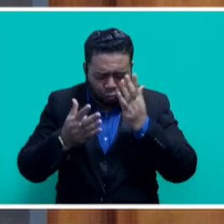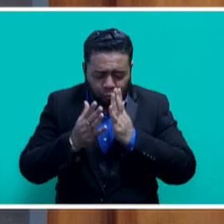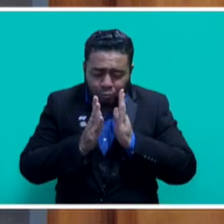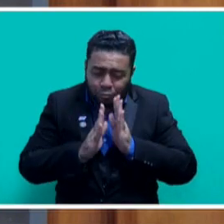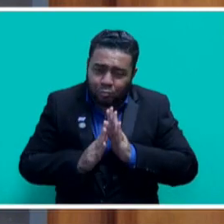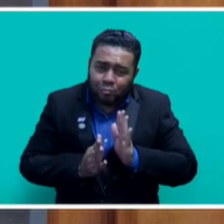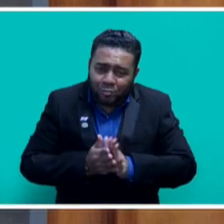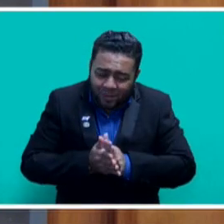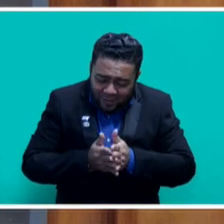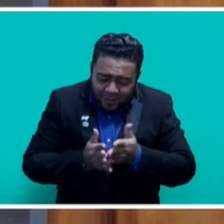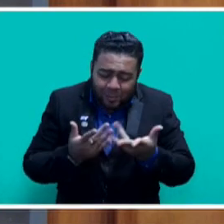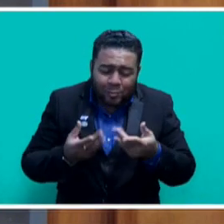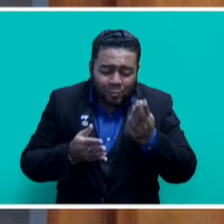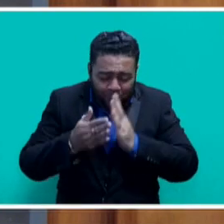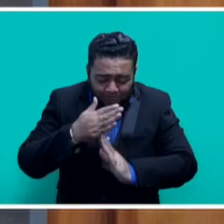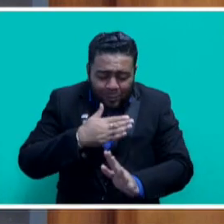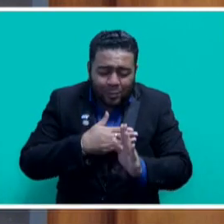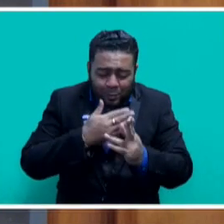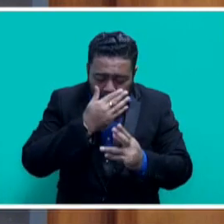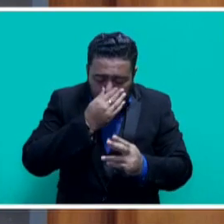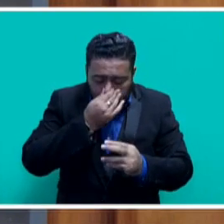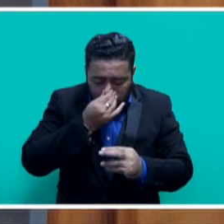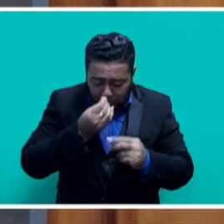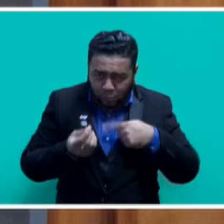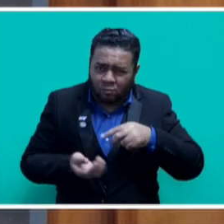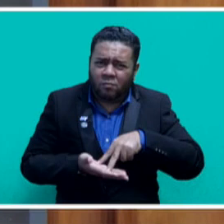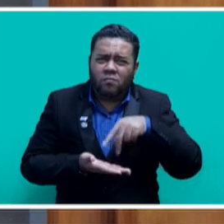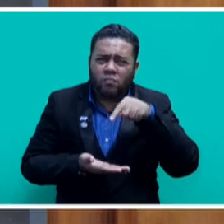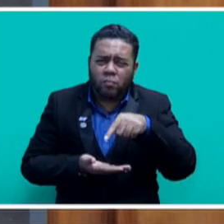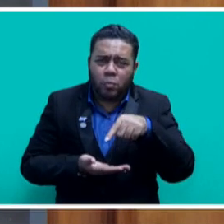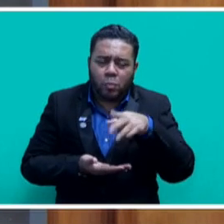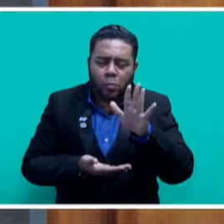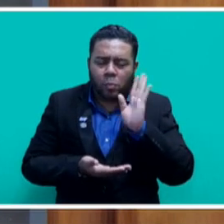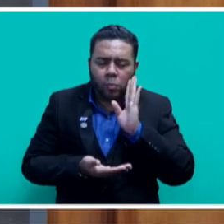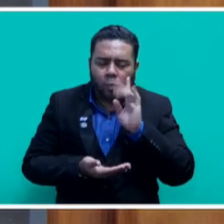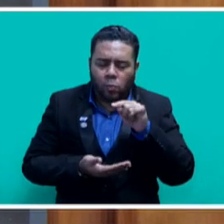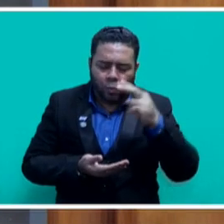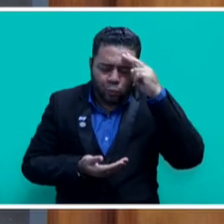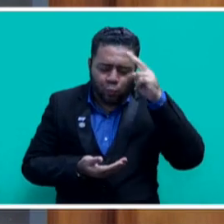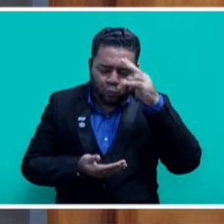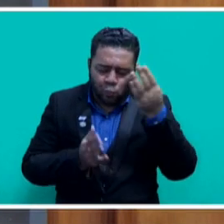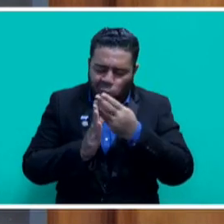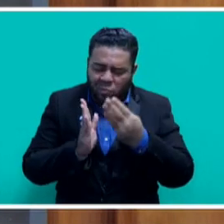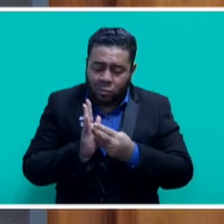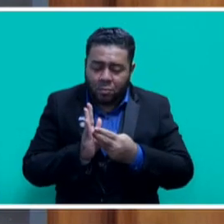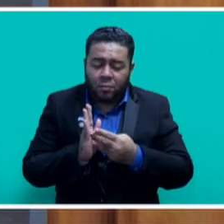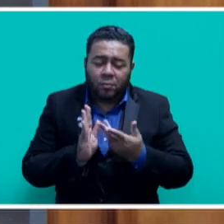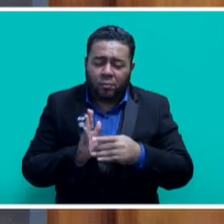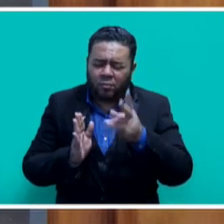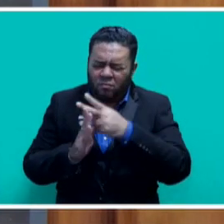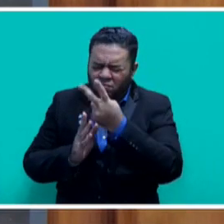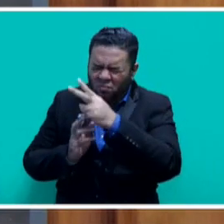before you today to deliver the response in support of the national budget for the fiscal